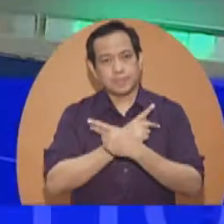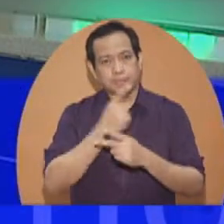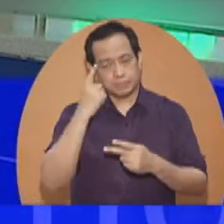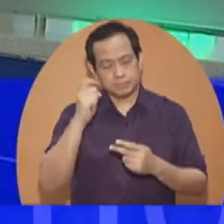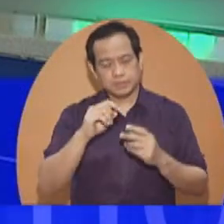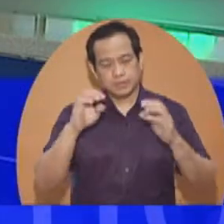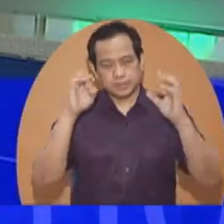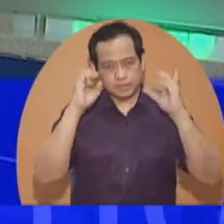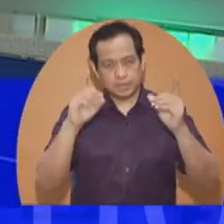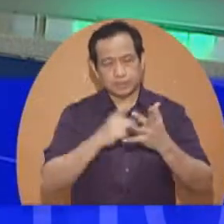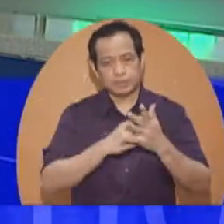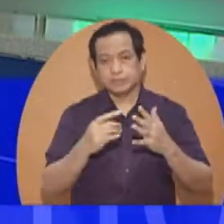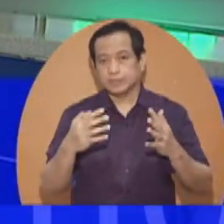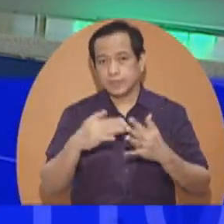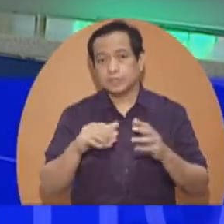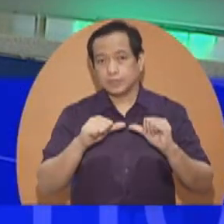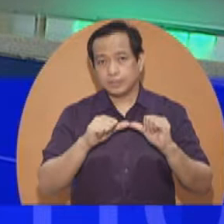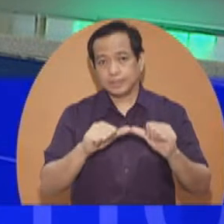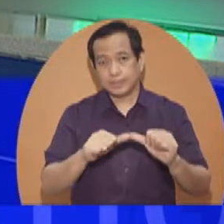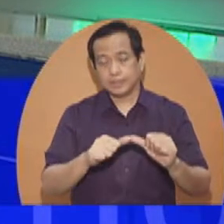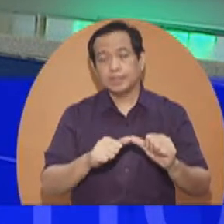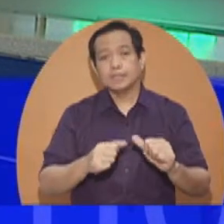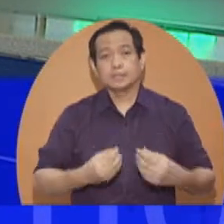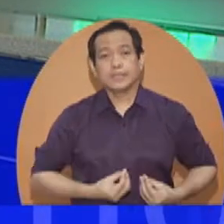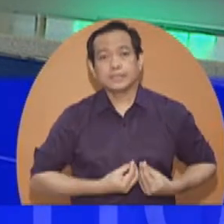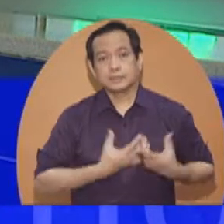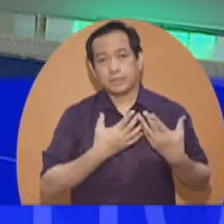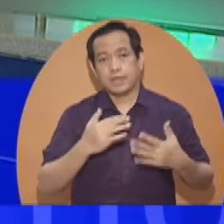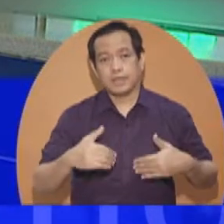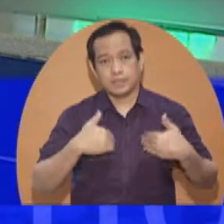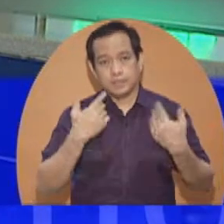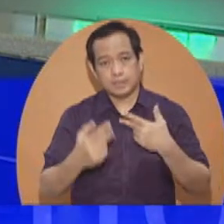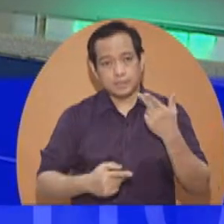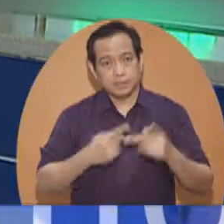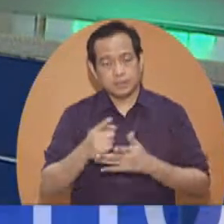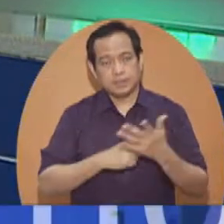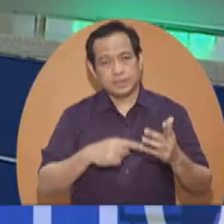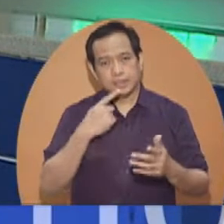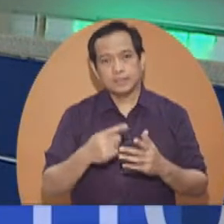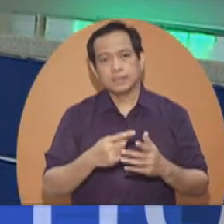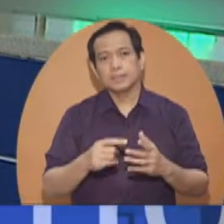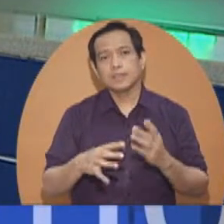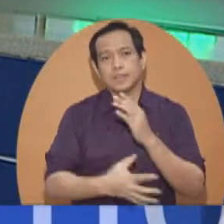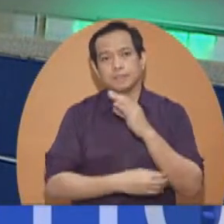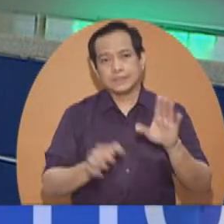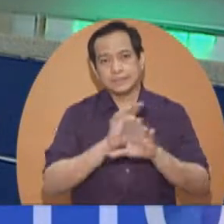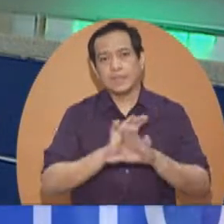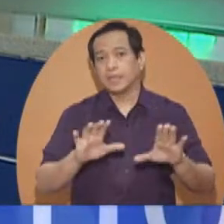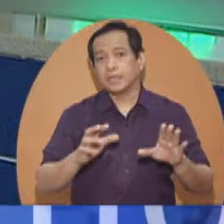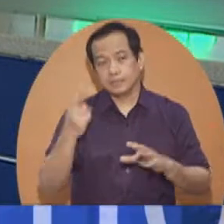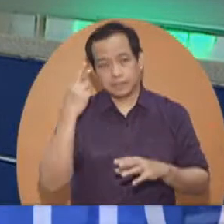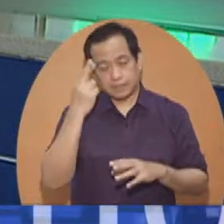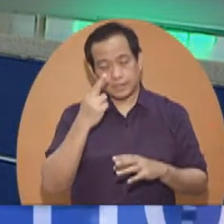his passion for education. And even now, he continues to inspire the youth, stating that poverty